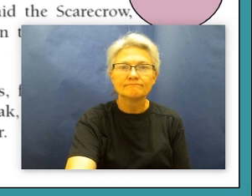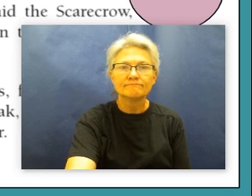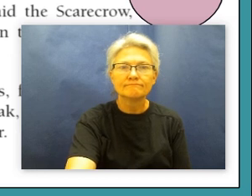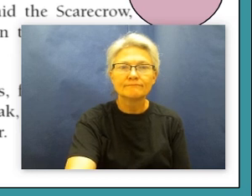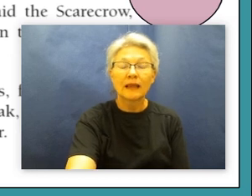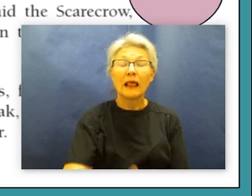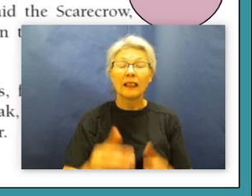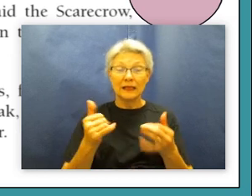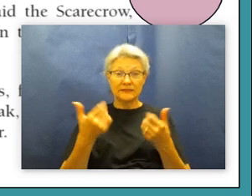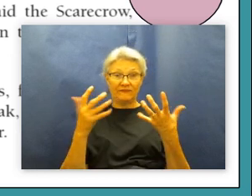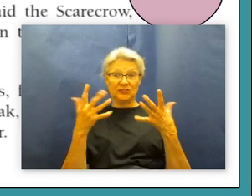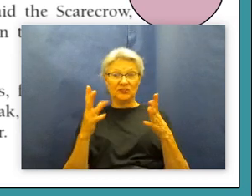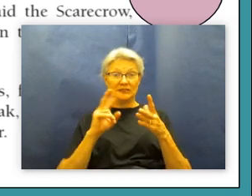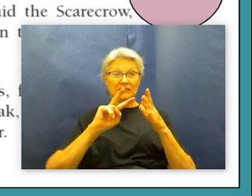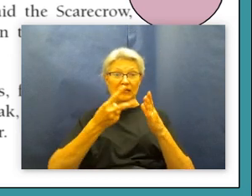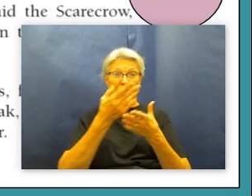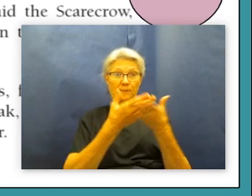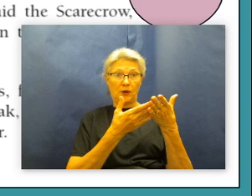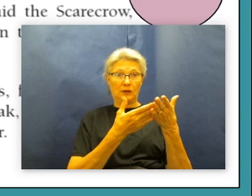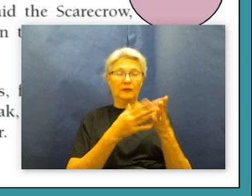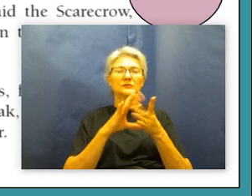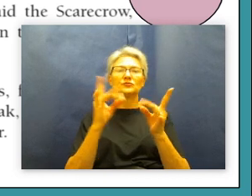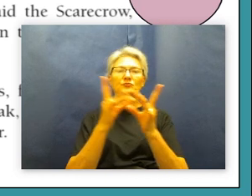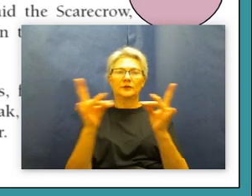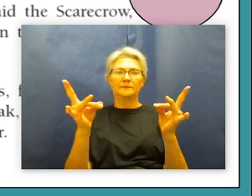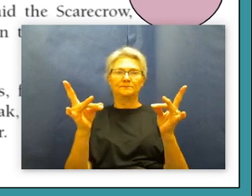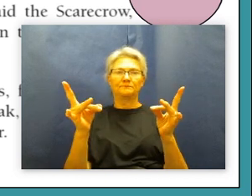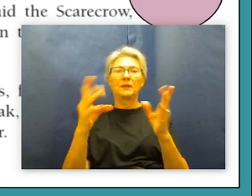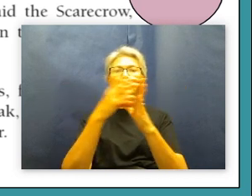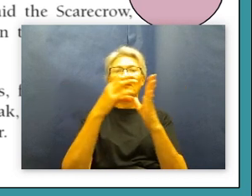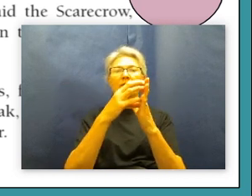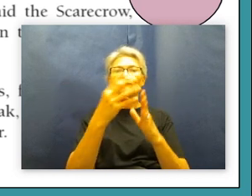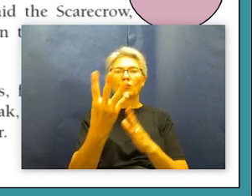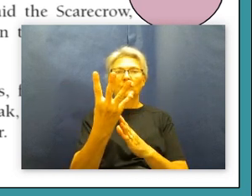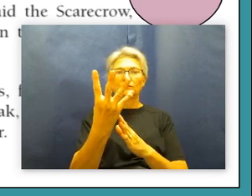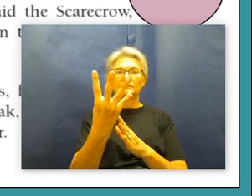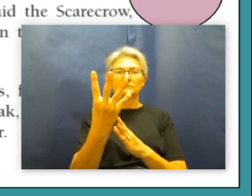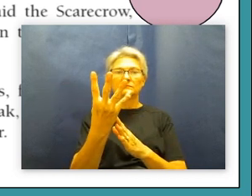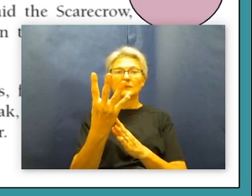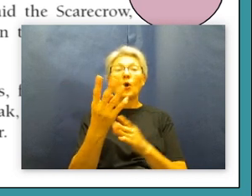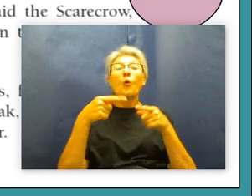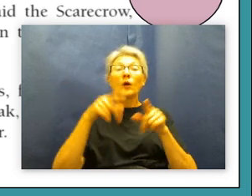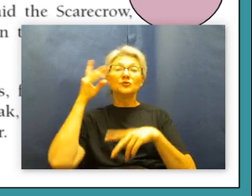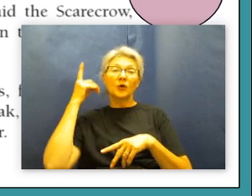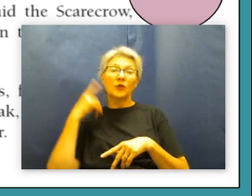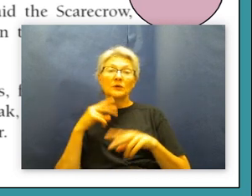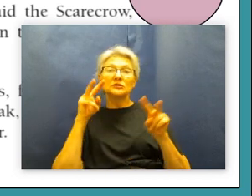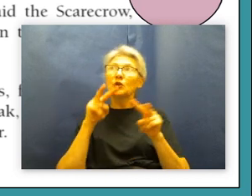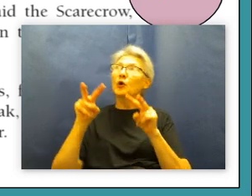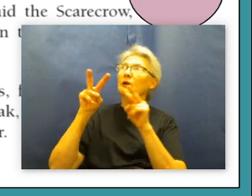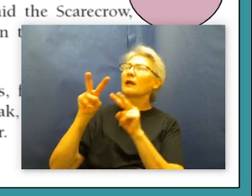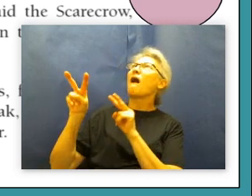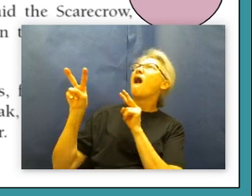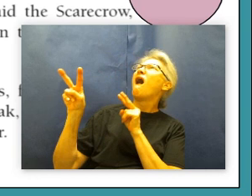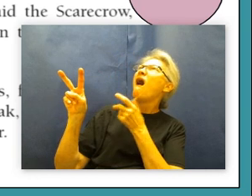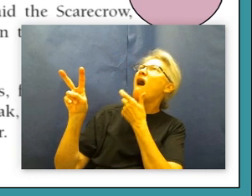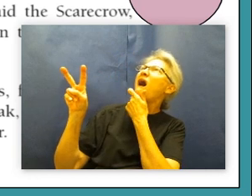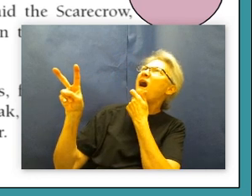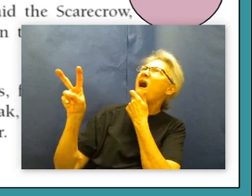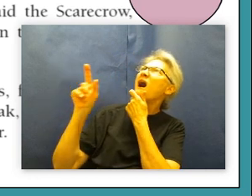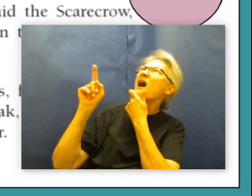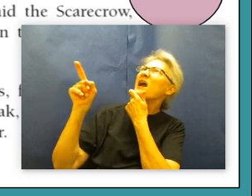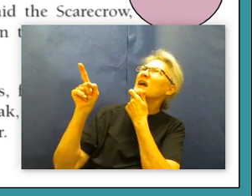Let's now finish the second half of the text. Paragraph 4. While Dorothy was looking earnestly into the